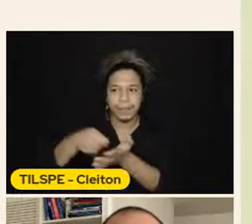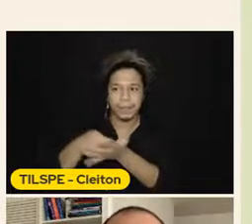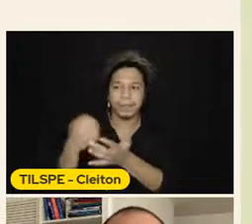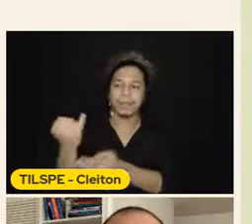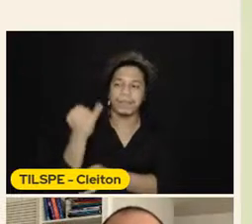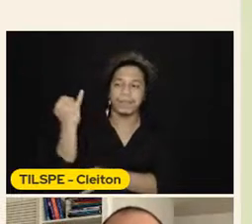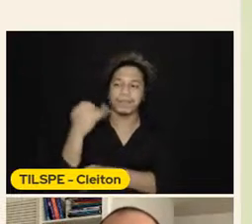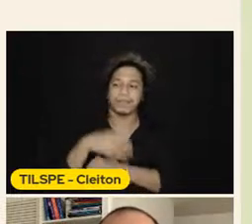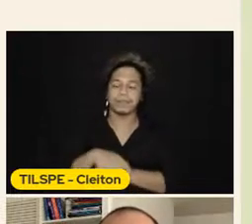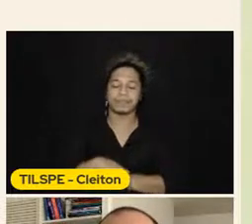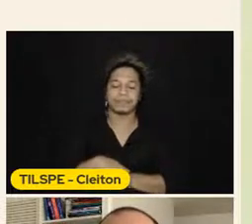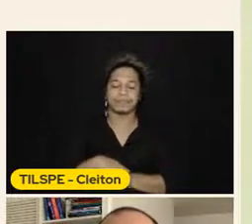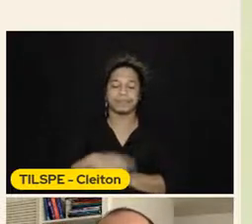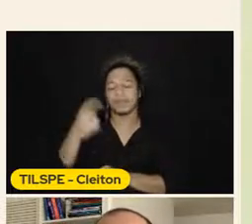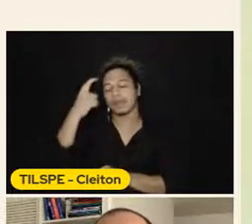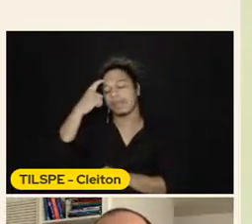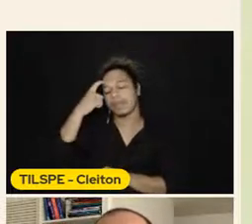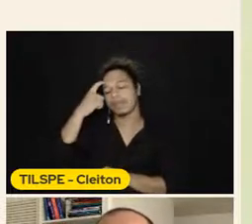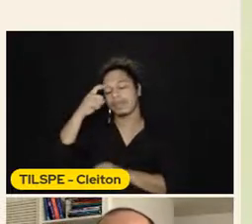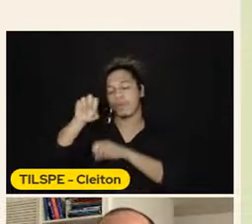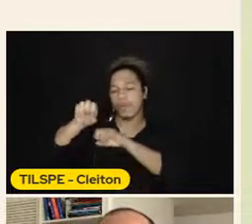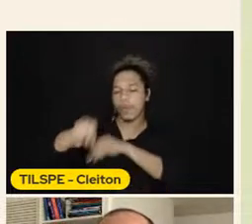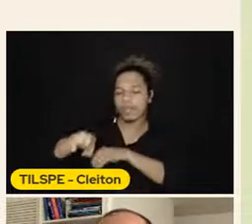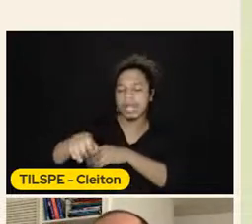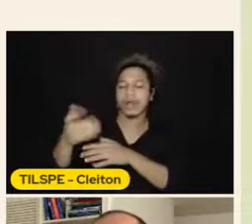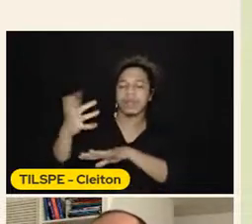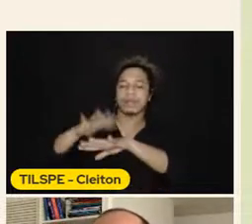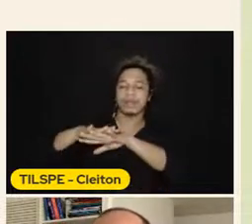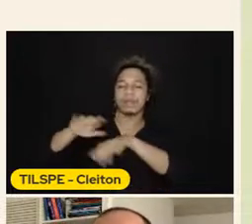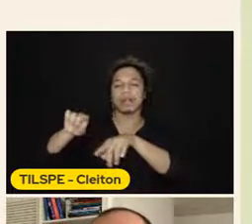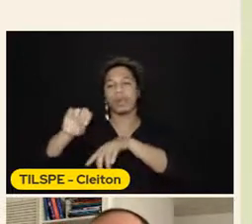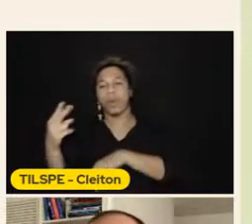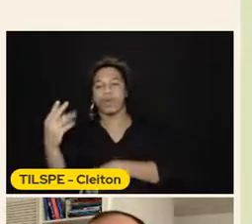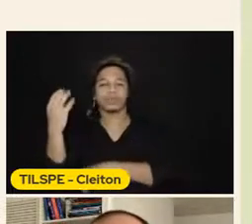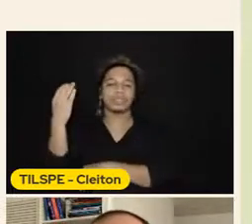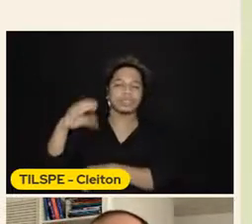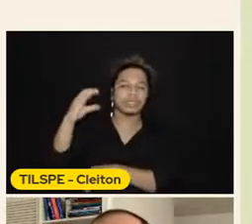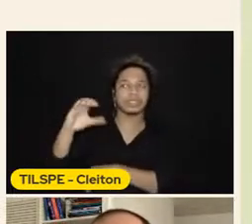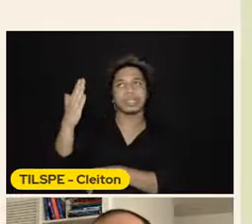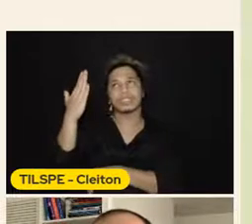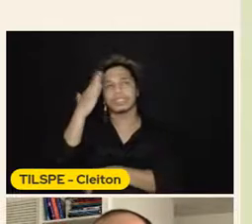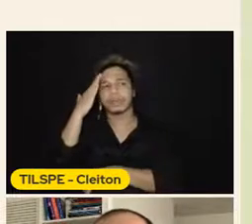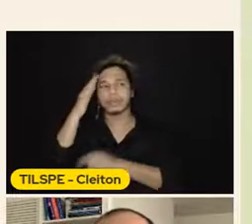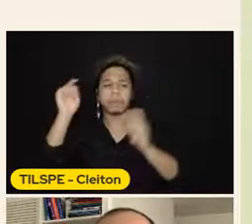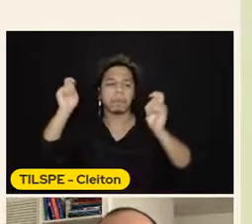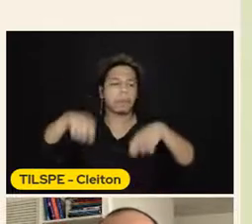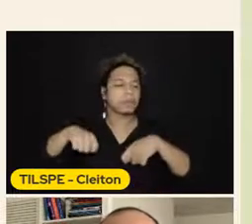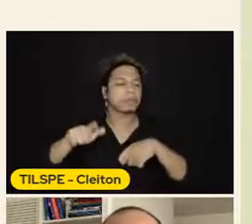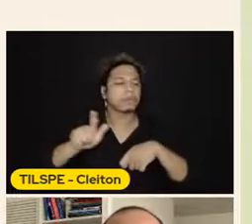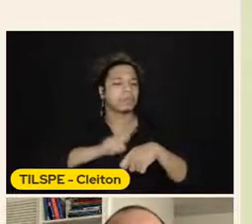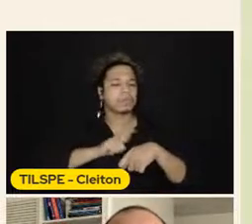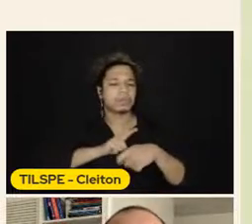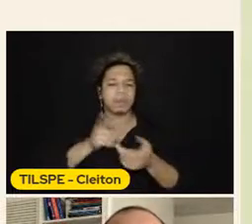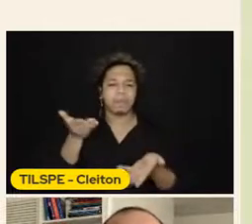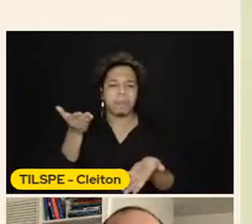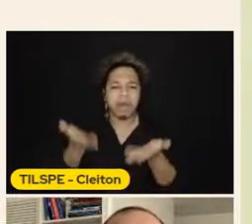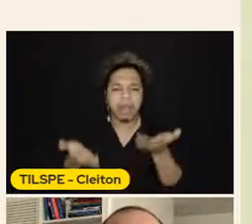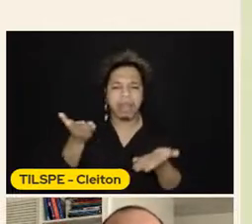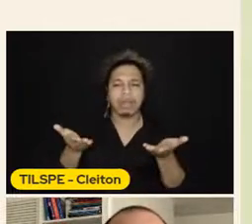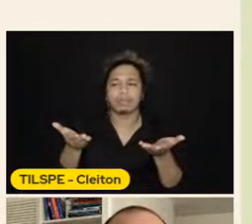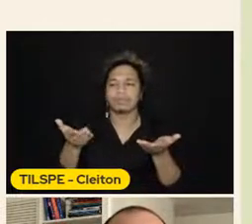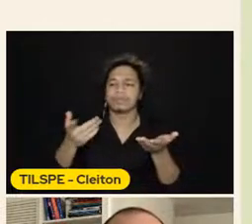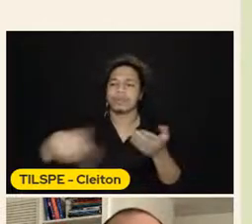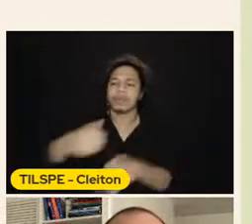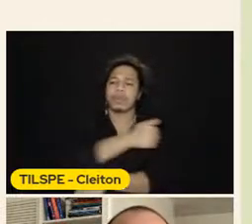can be or a math class can be, to a place in a more balanced, right in the middle there, where students can navigate and